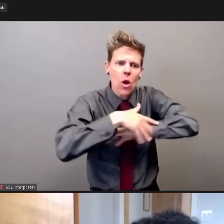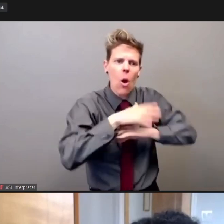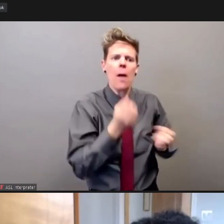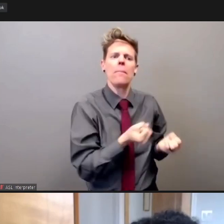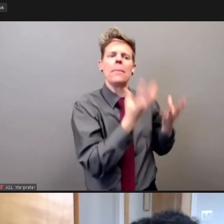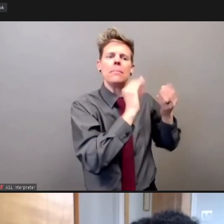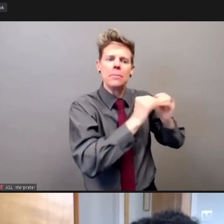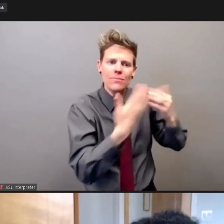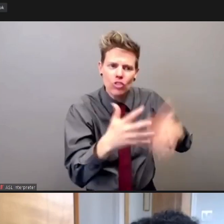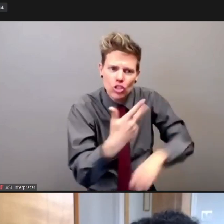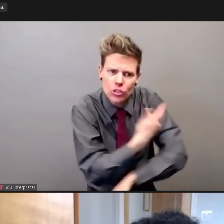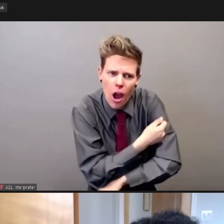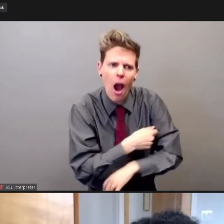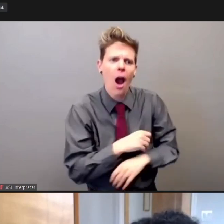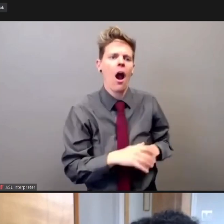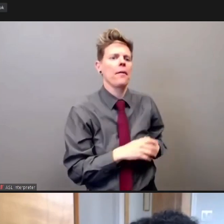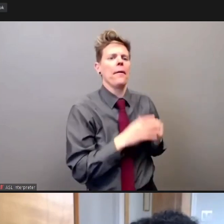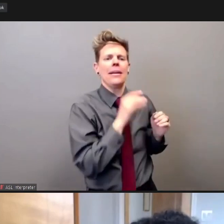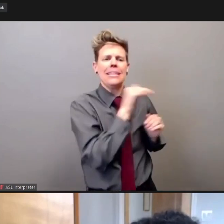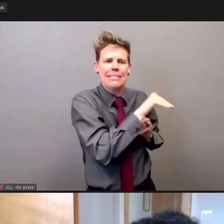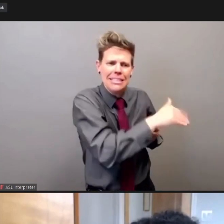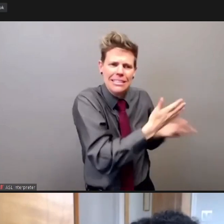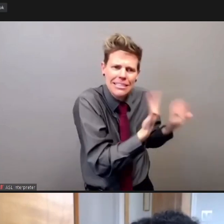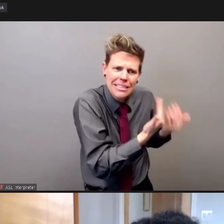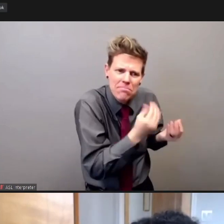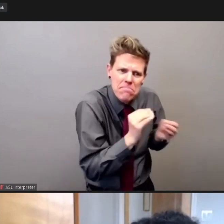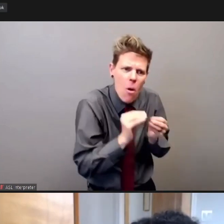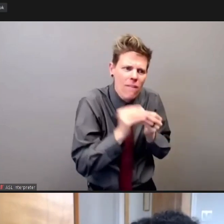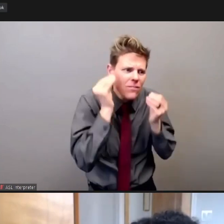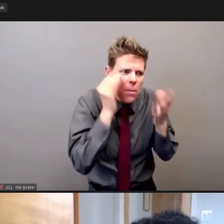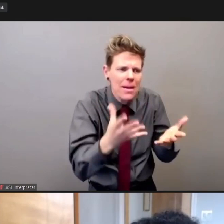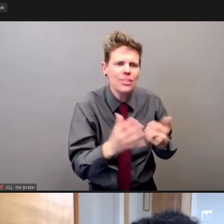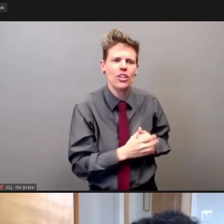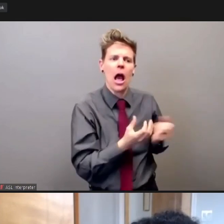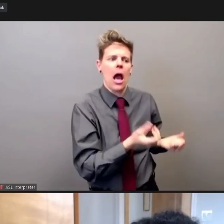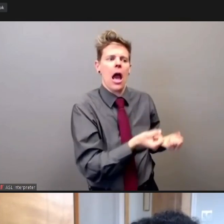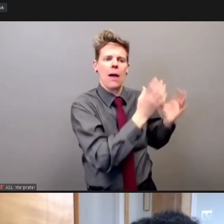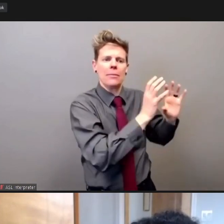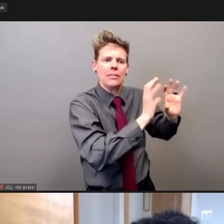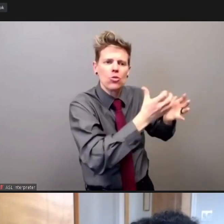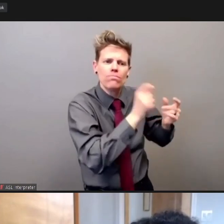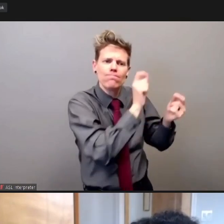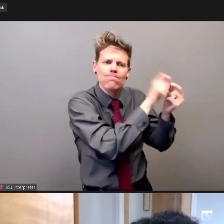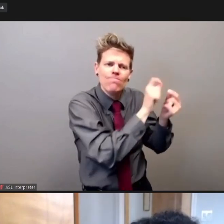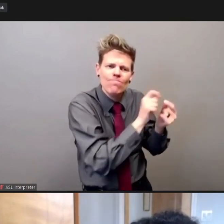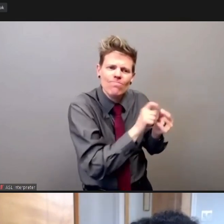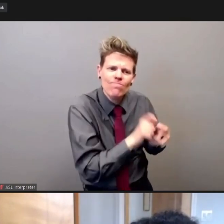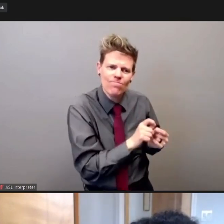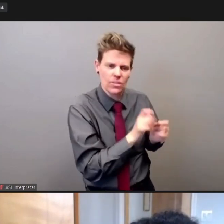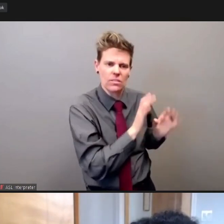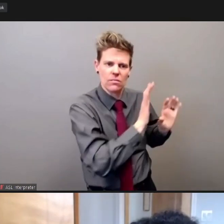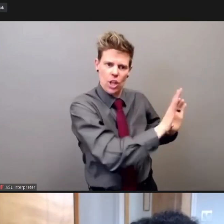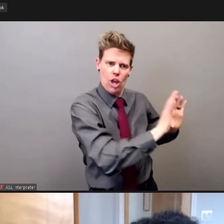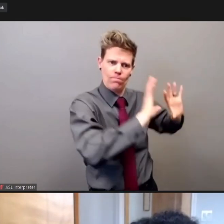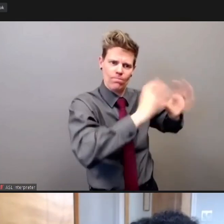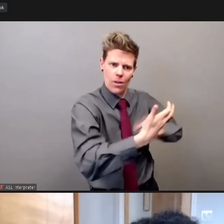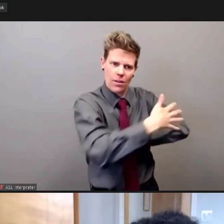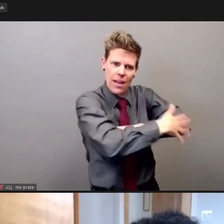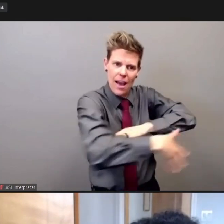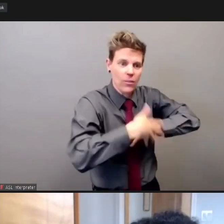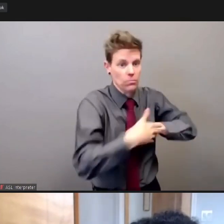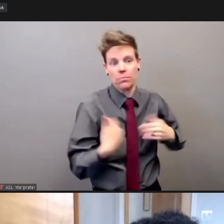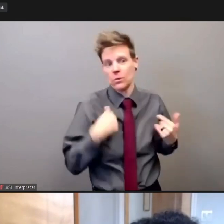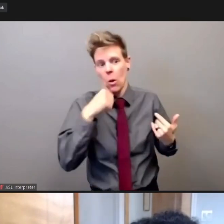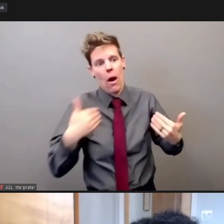vaccinated. Some of the sovereign nations make very specific designations that don't have to match, frankly,